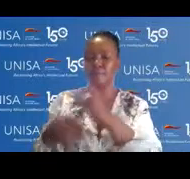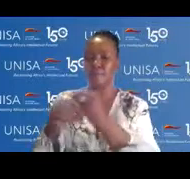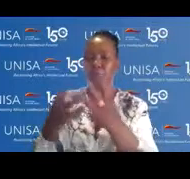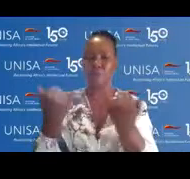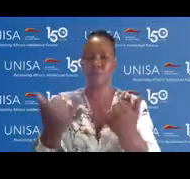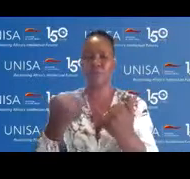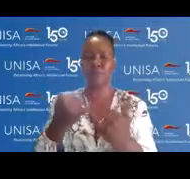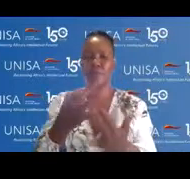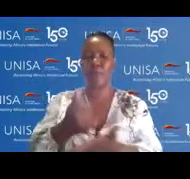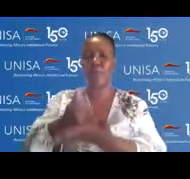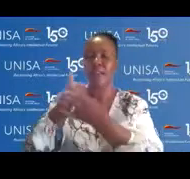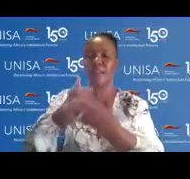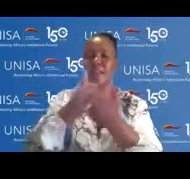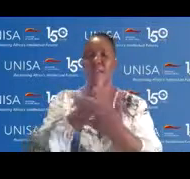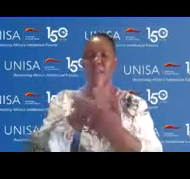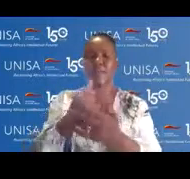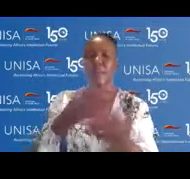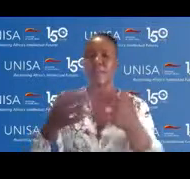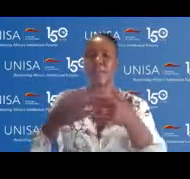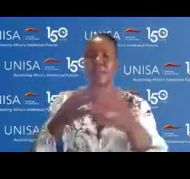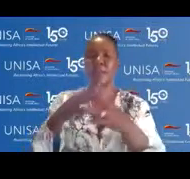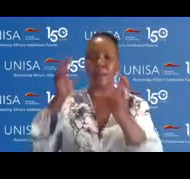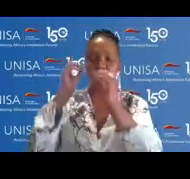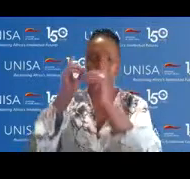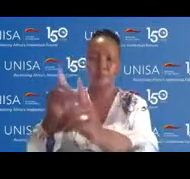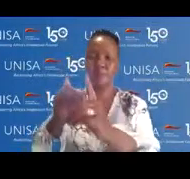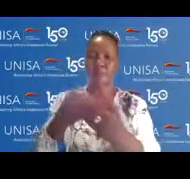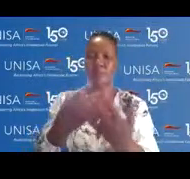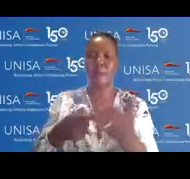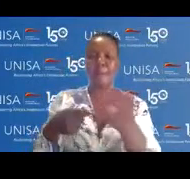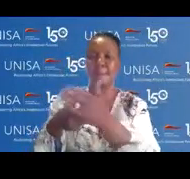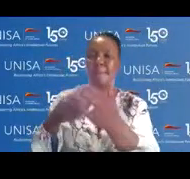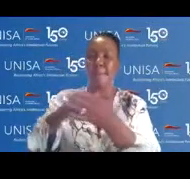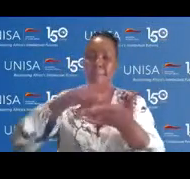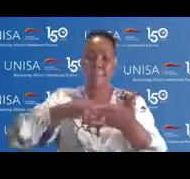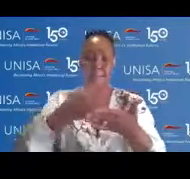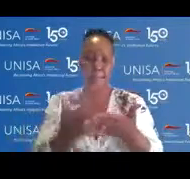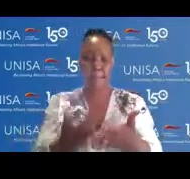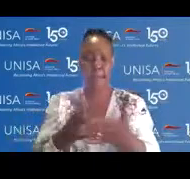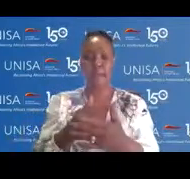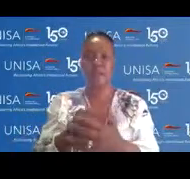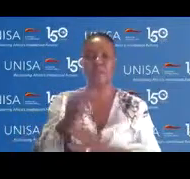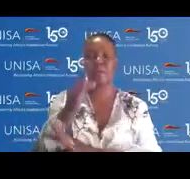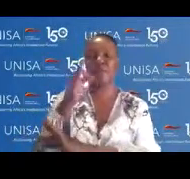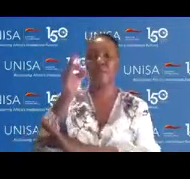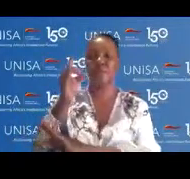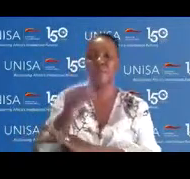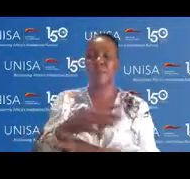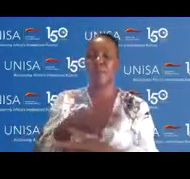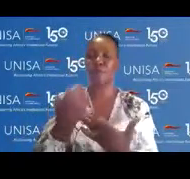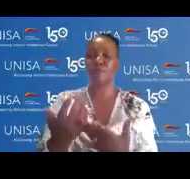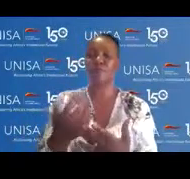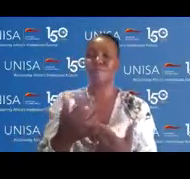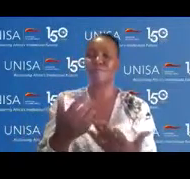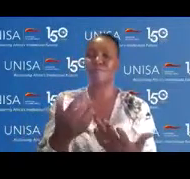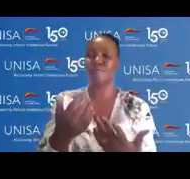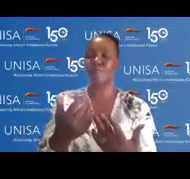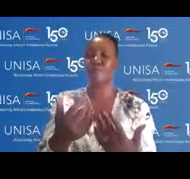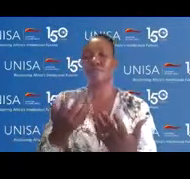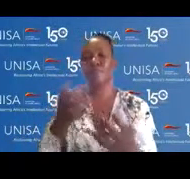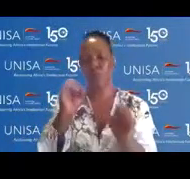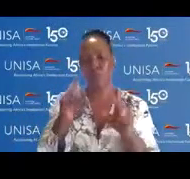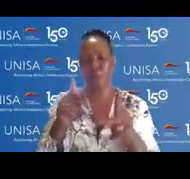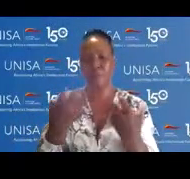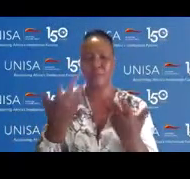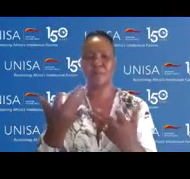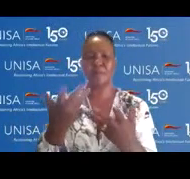any decisions about buying a laptop in the distant future or not too distant future. All right, so there we've actually covered all